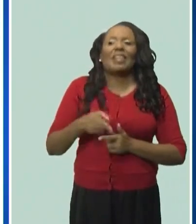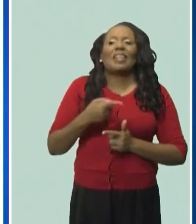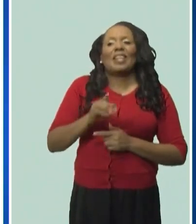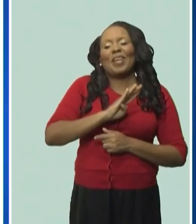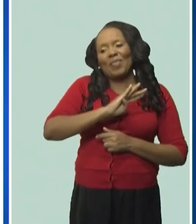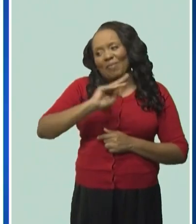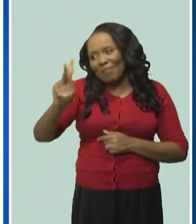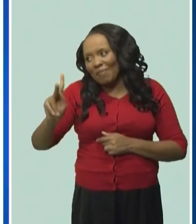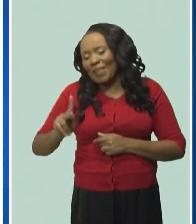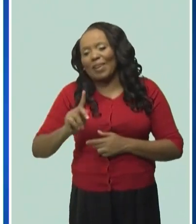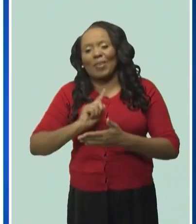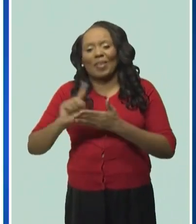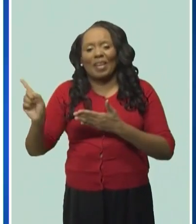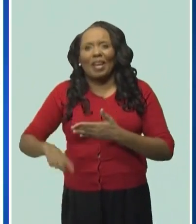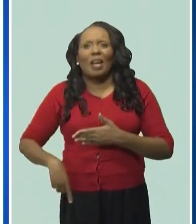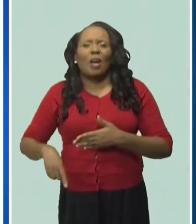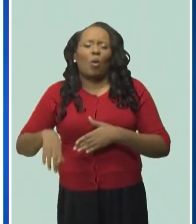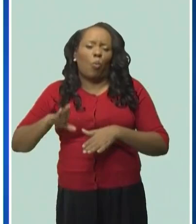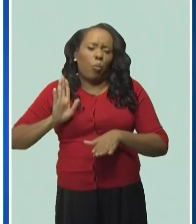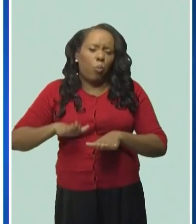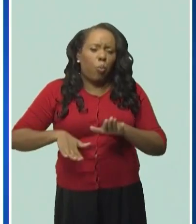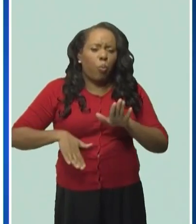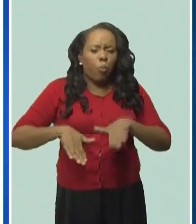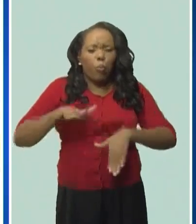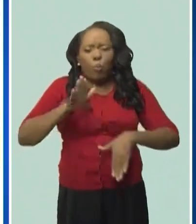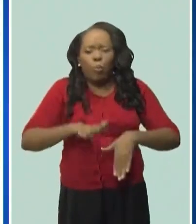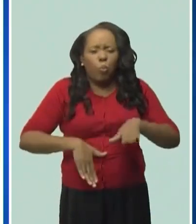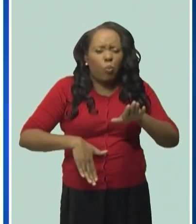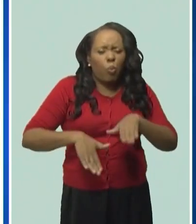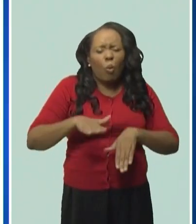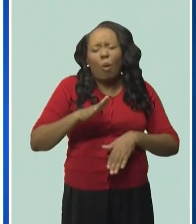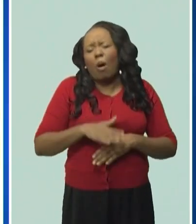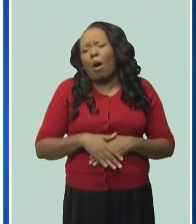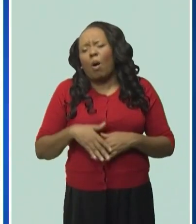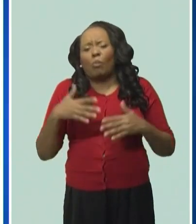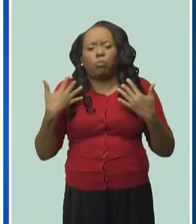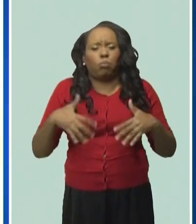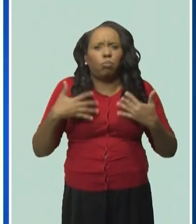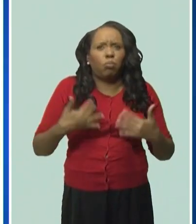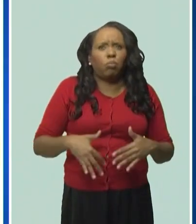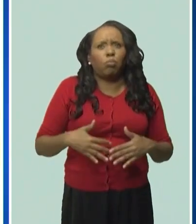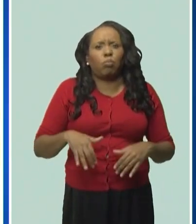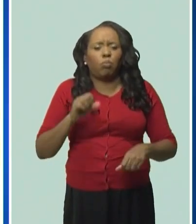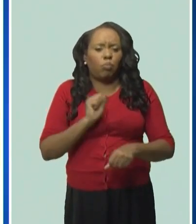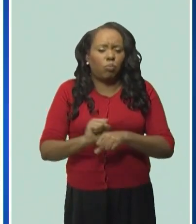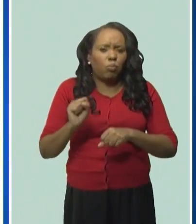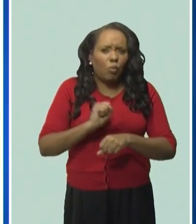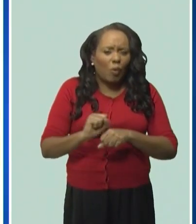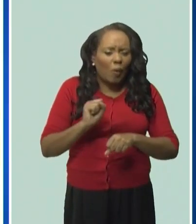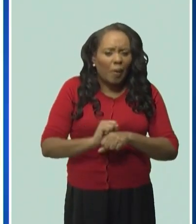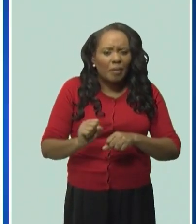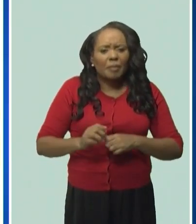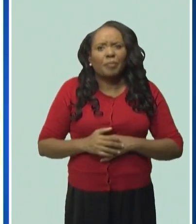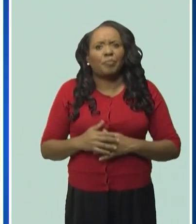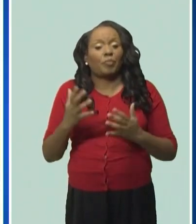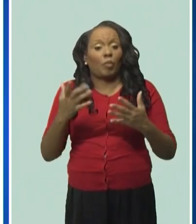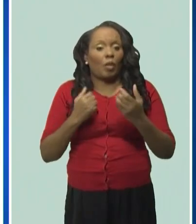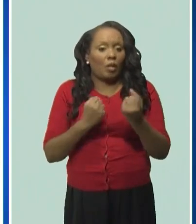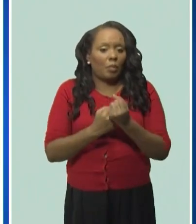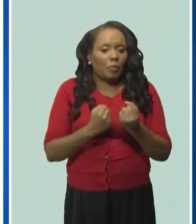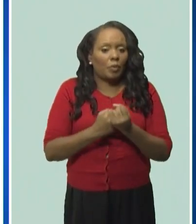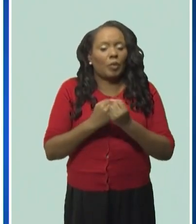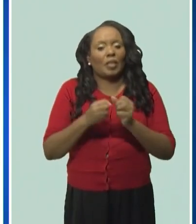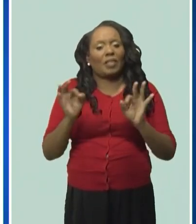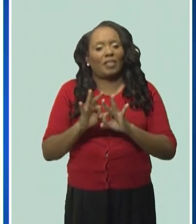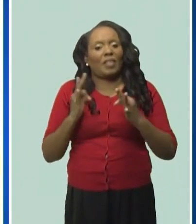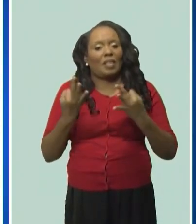over the island and he walked quite a distance. That speaks to the hard work that he did, because he was consumed with a desire to support his family